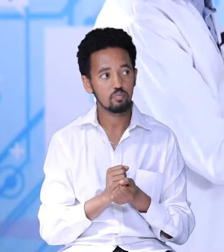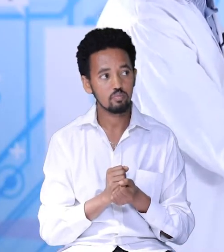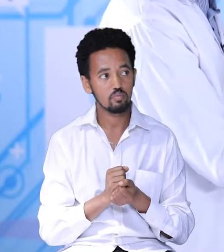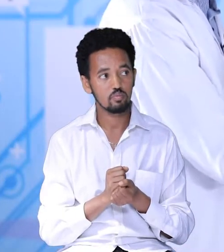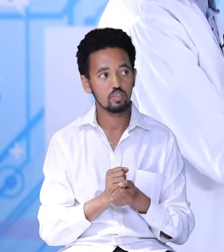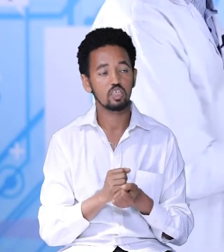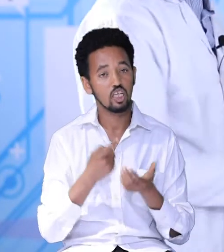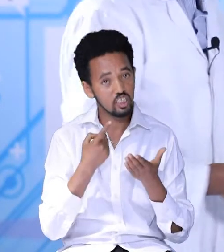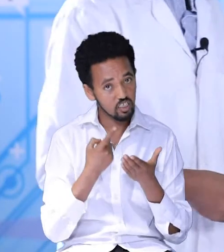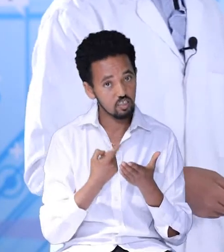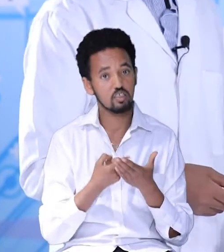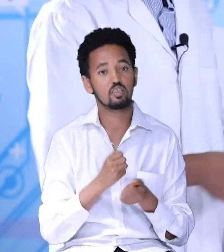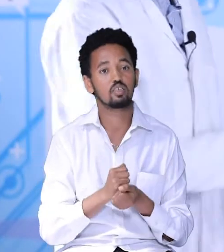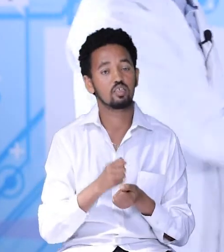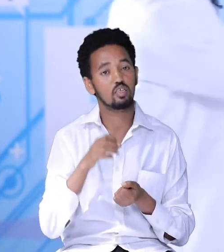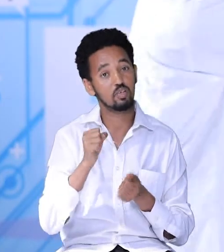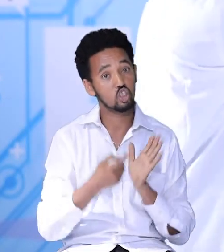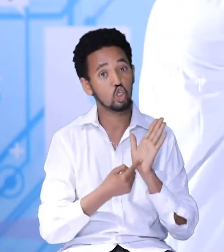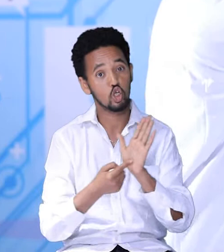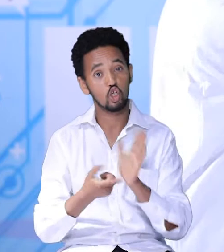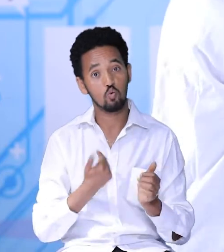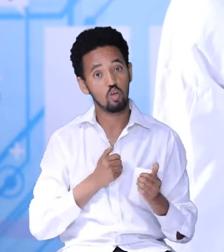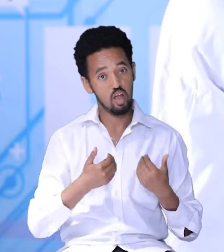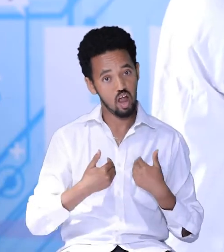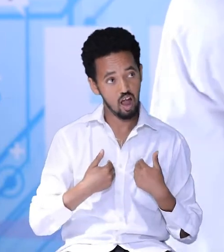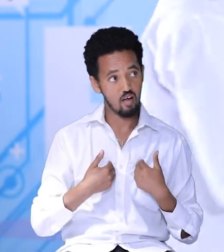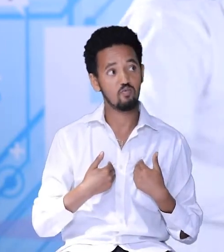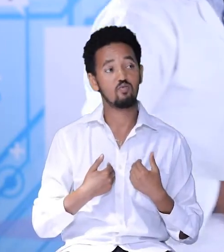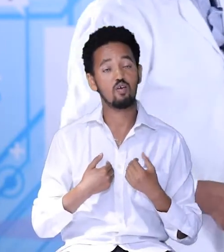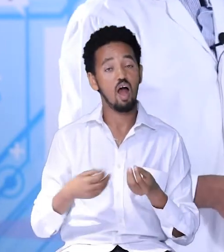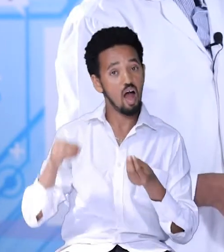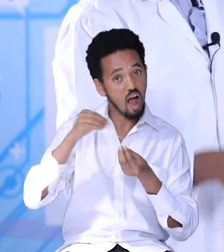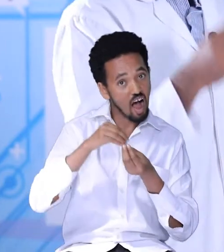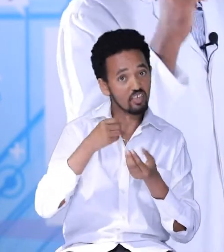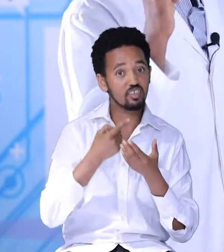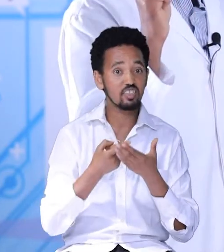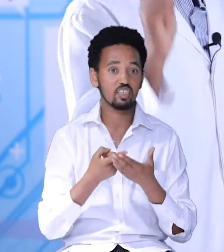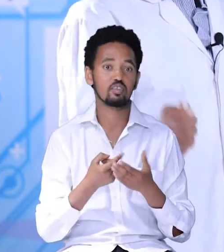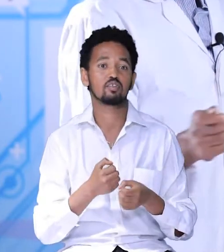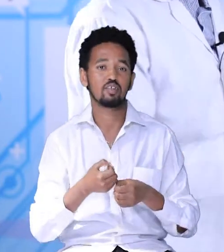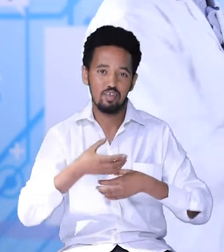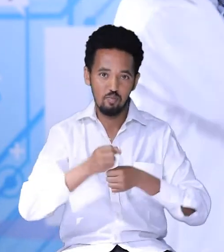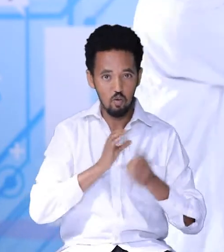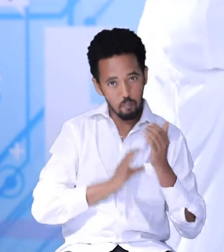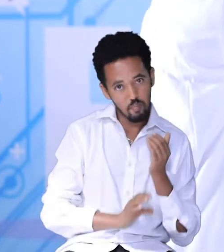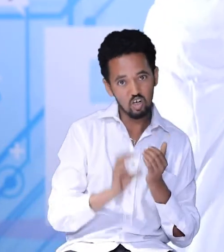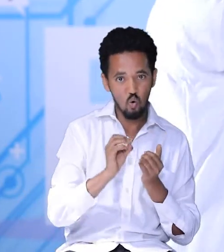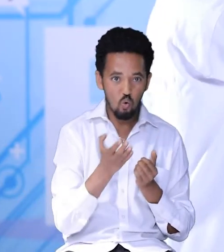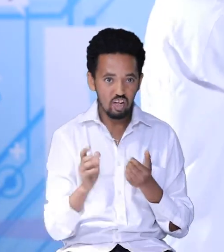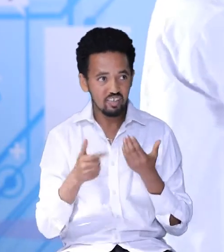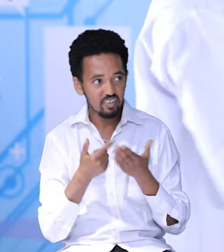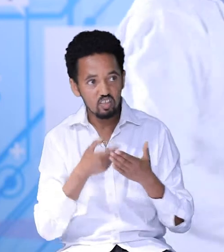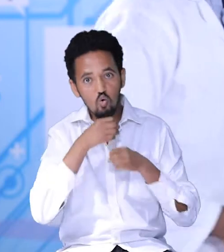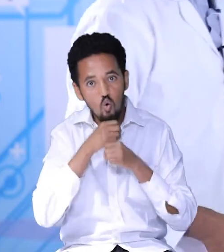This summation shows you have to add these all age groups, or the amount of births occurred in these